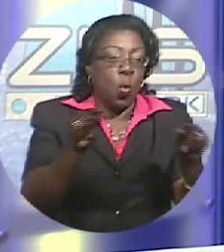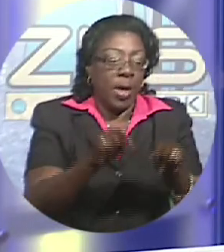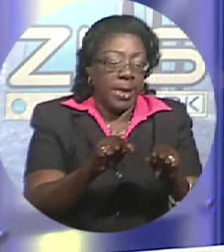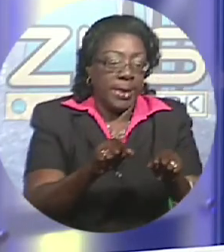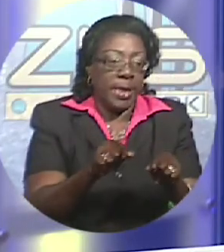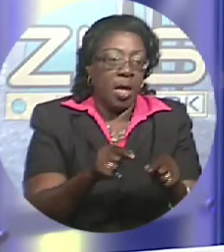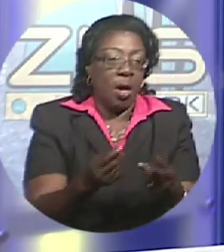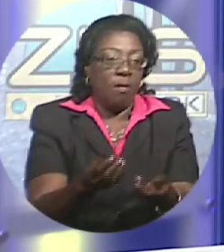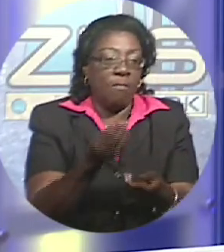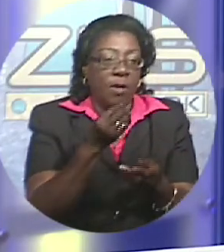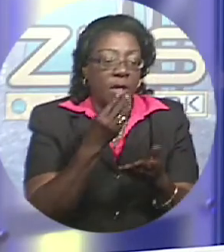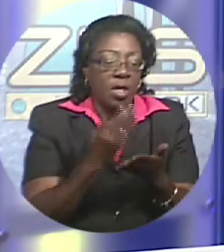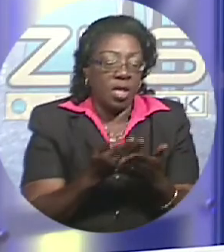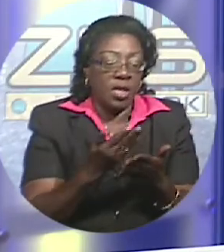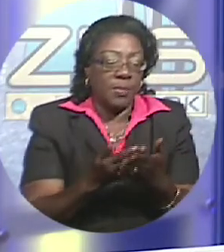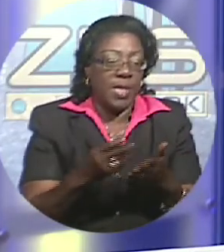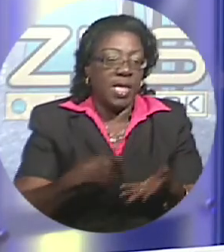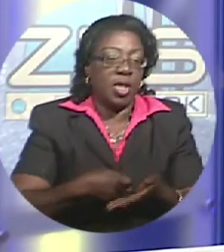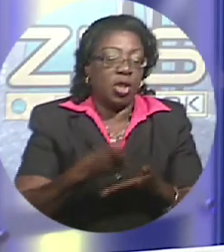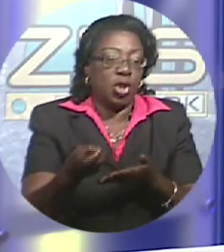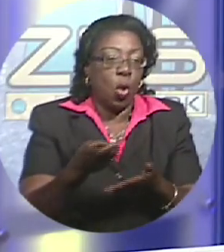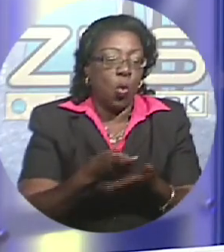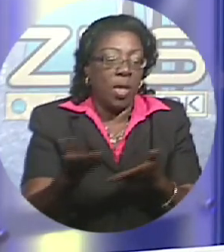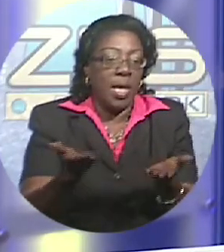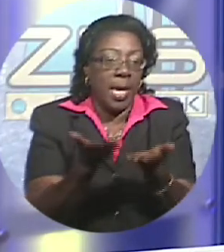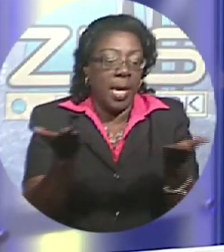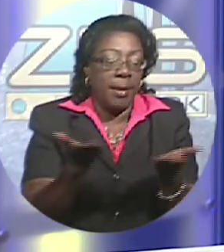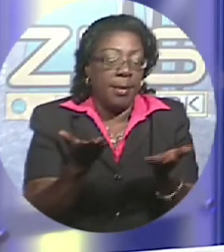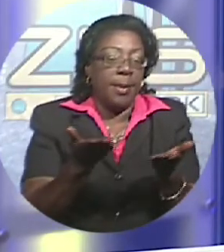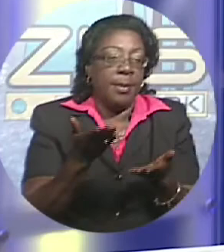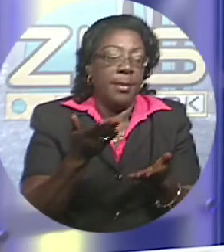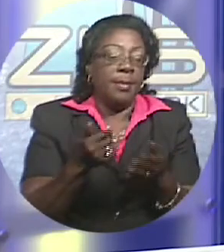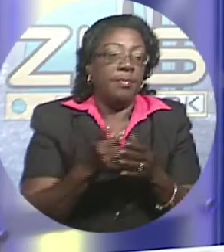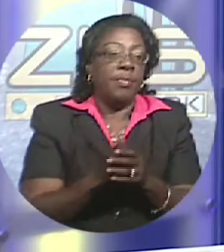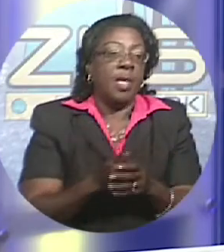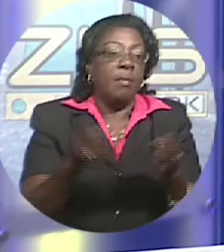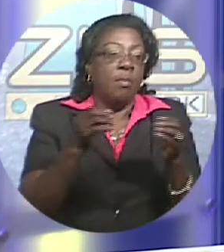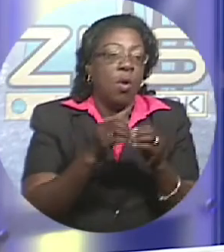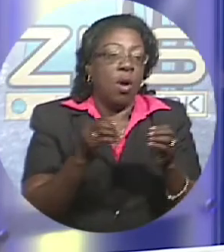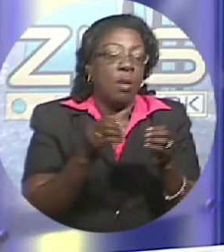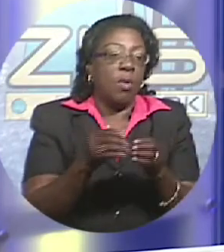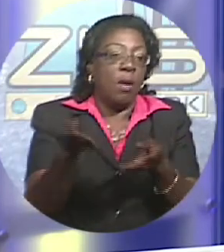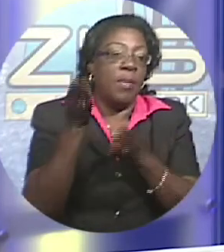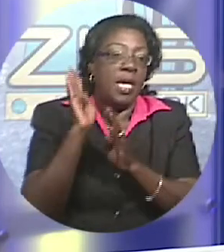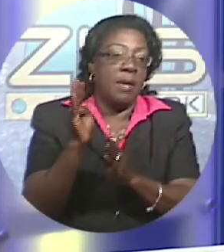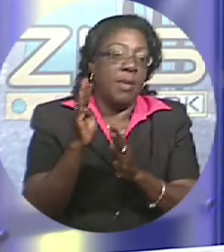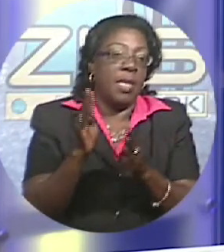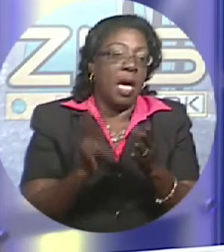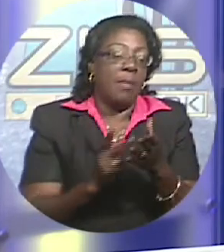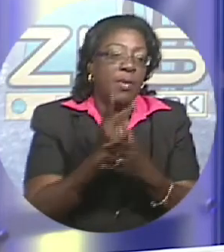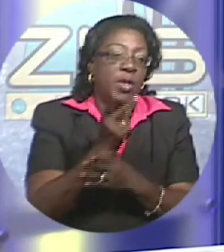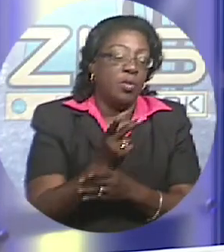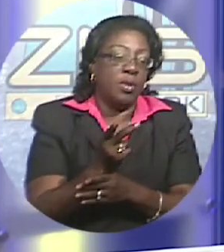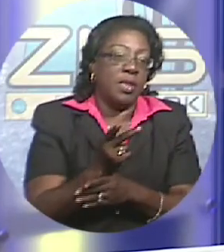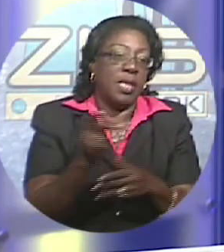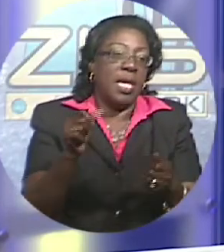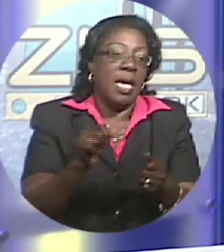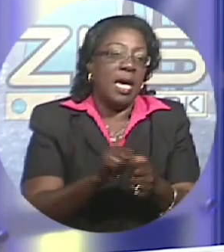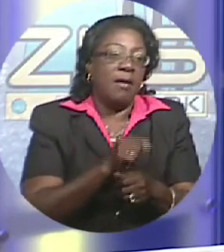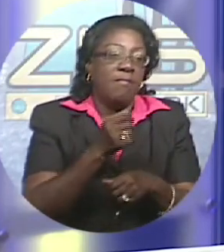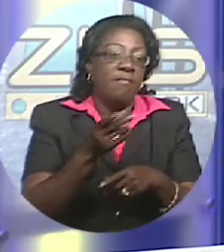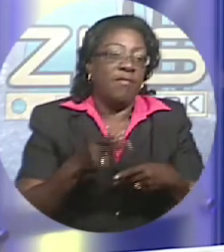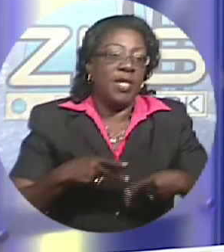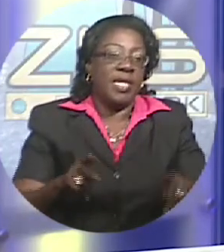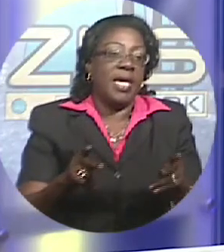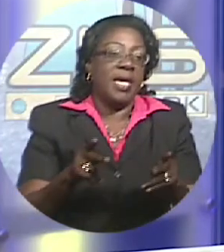Trade Commission Chairman Philip Galanis is a big proponent of, as more and more Bahamians are producing everyday goods like the Abaco